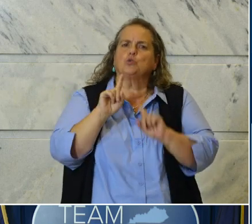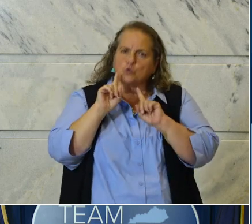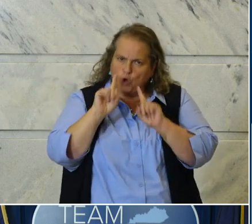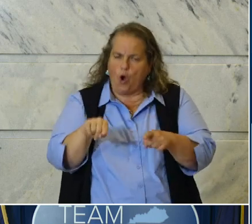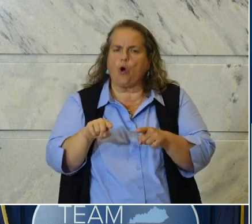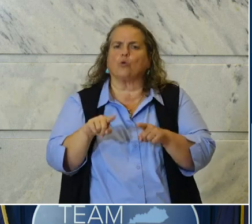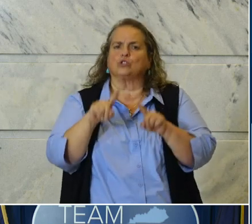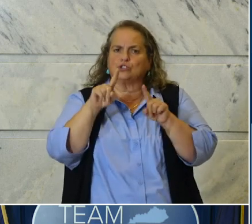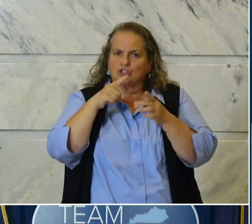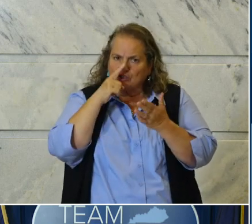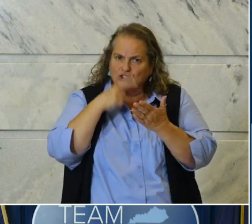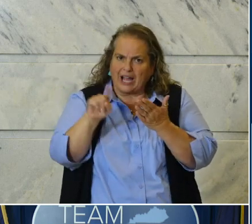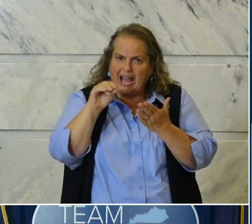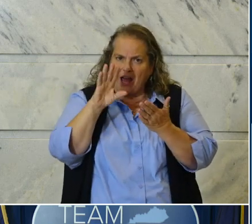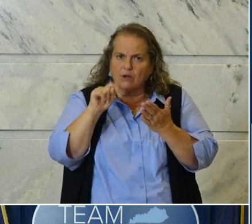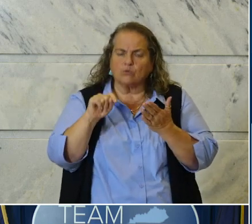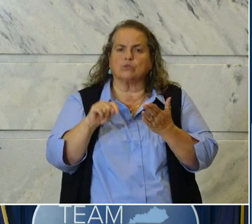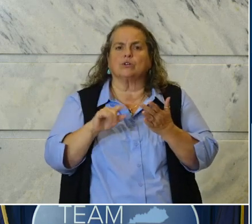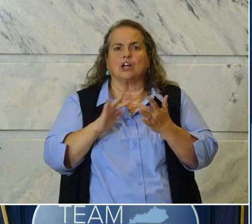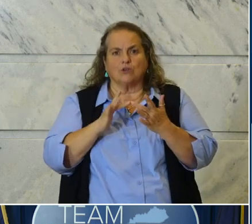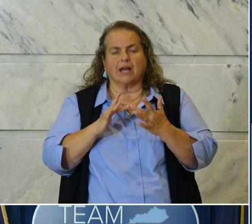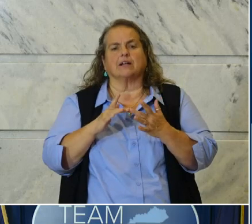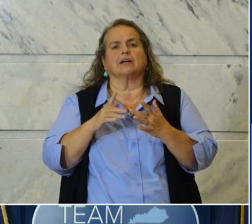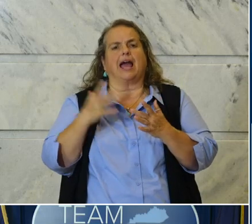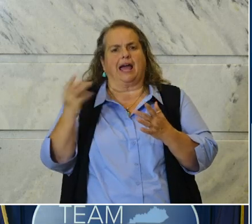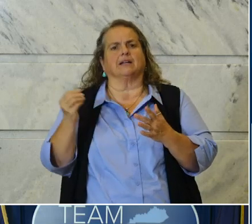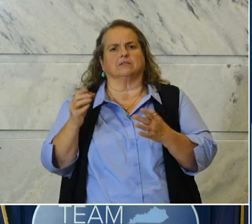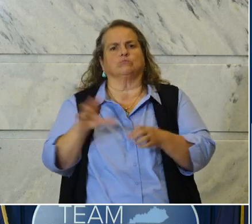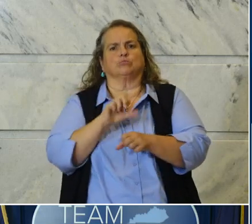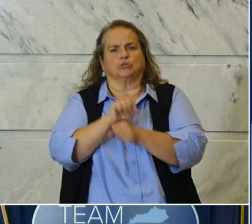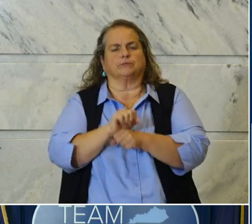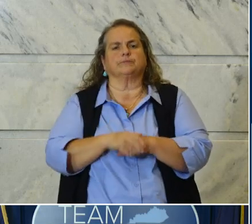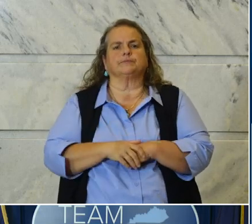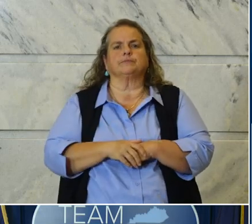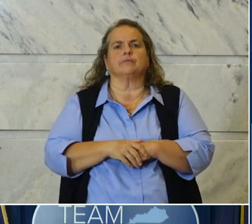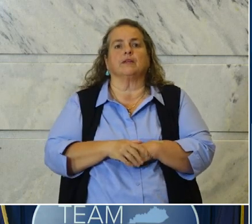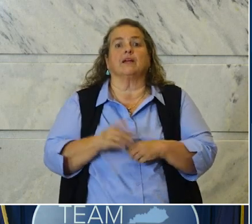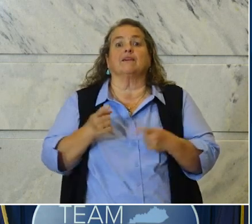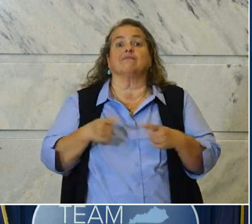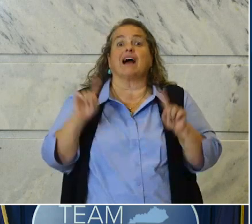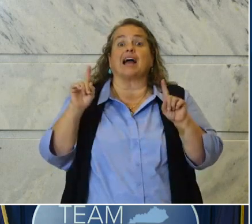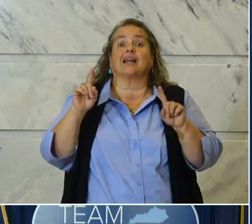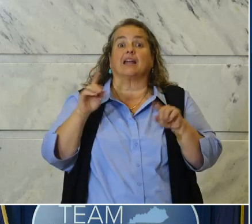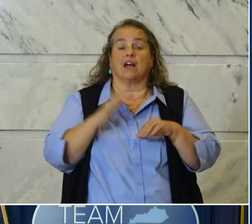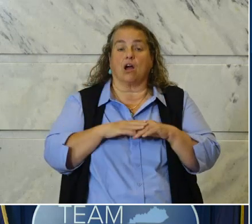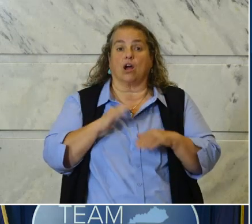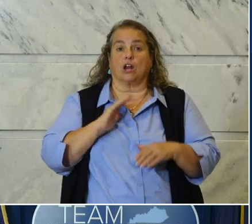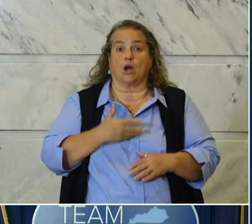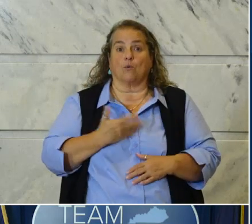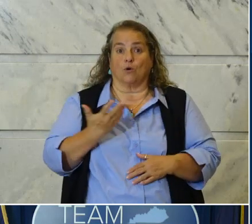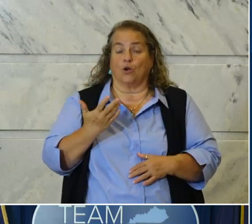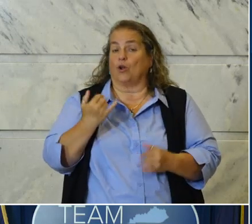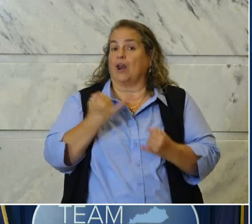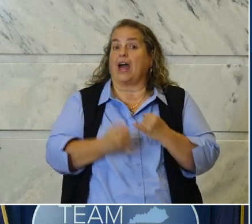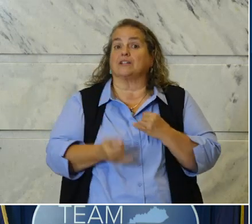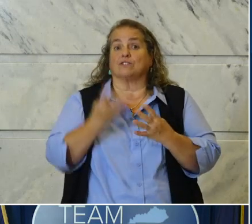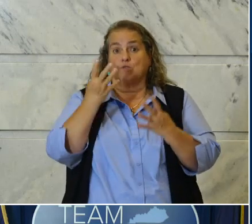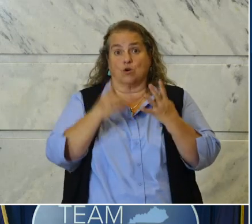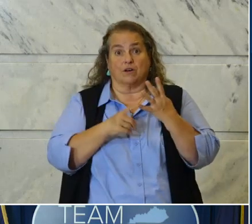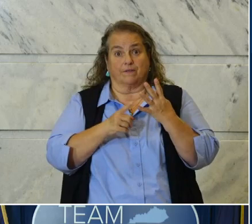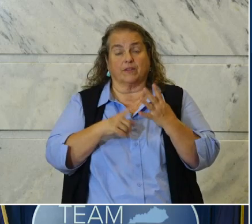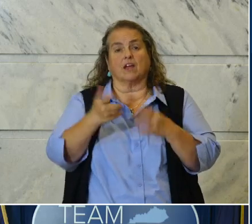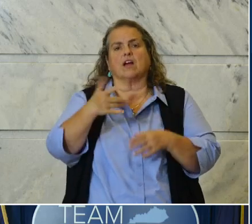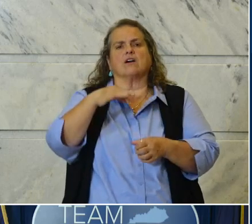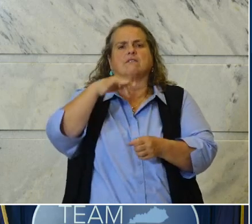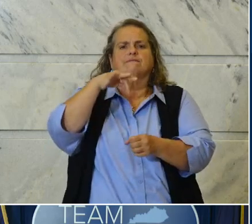them. Finally, on our first 4 or our fast 4, vote.